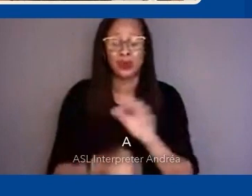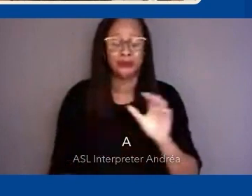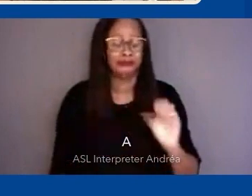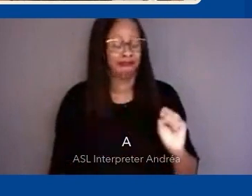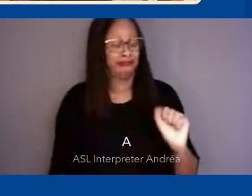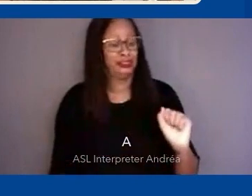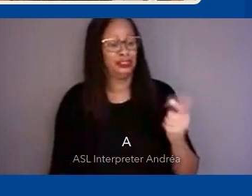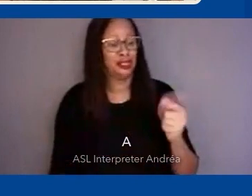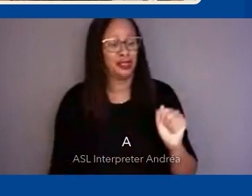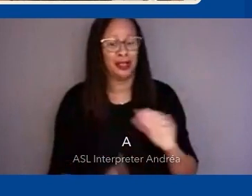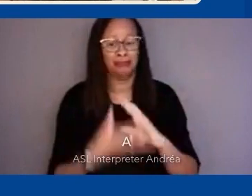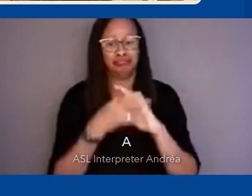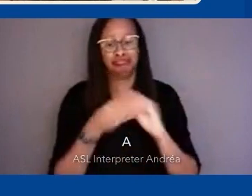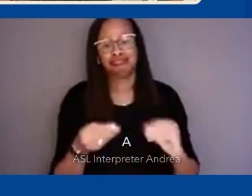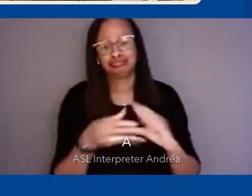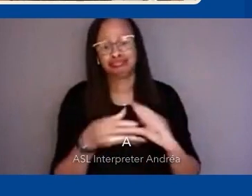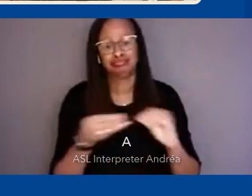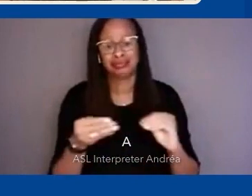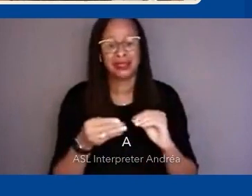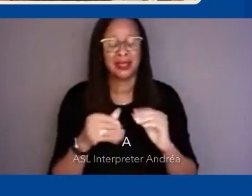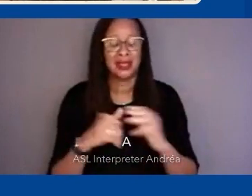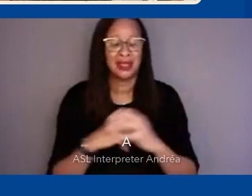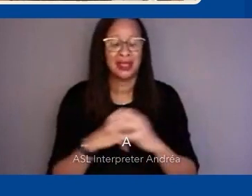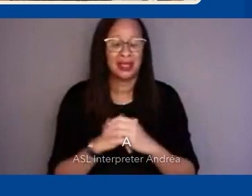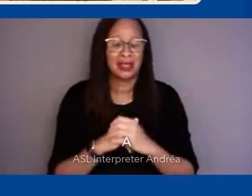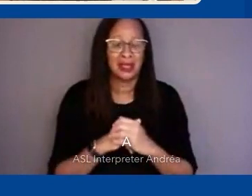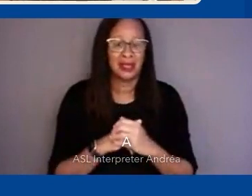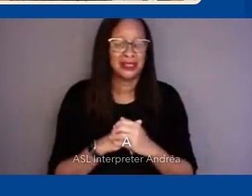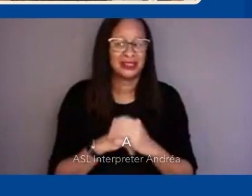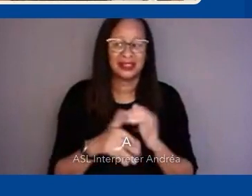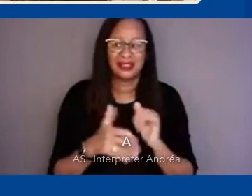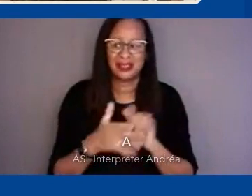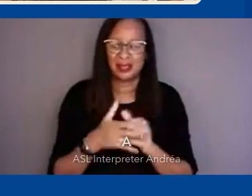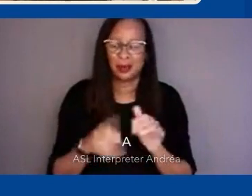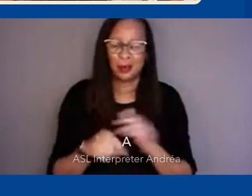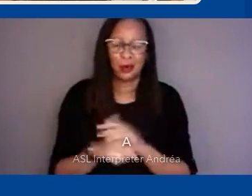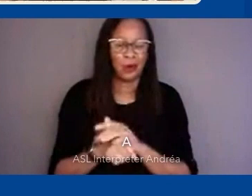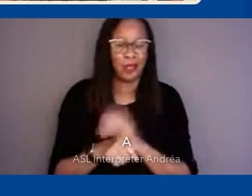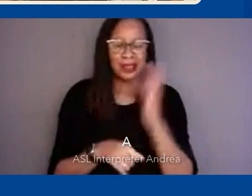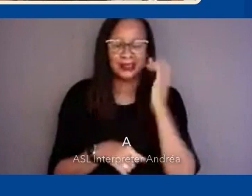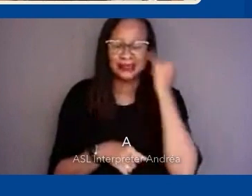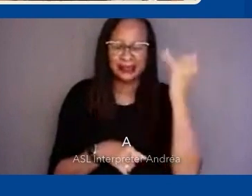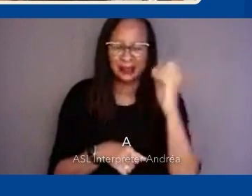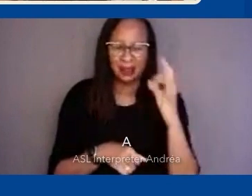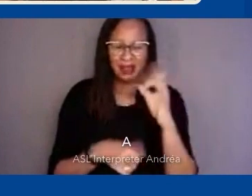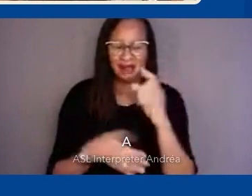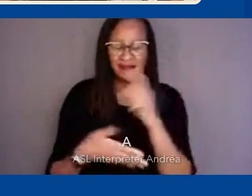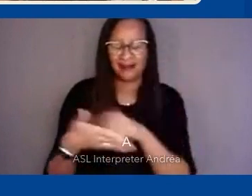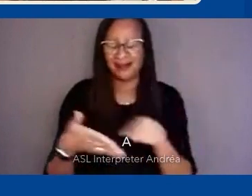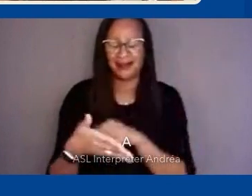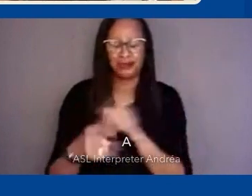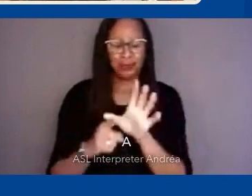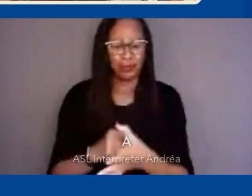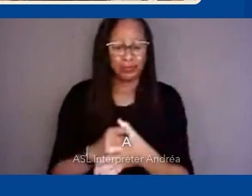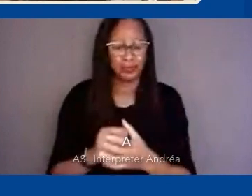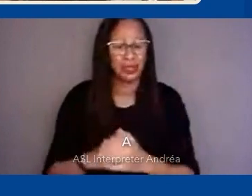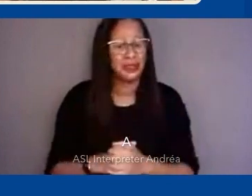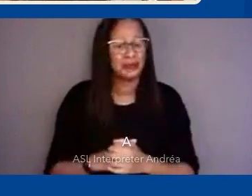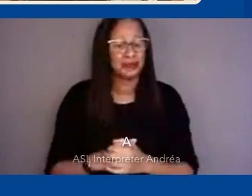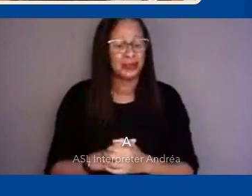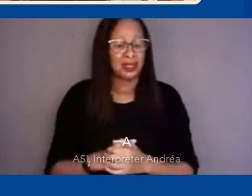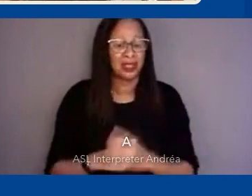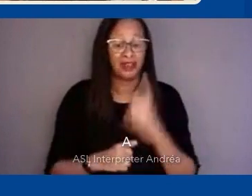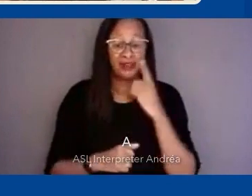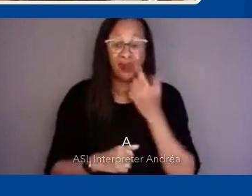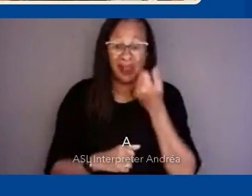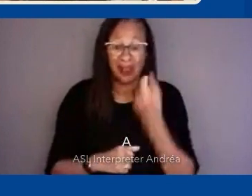is this the idiocy of cancel culture, right? So it's like, for anyone to claim